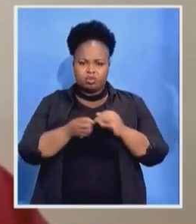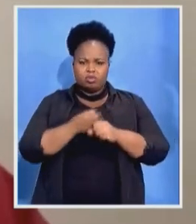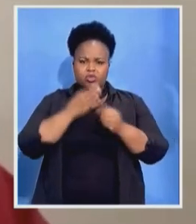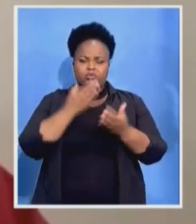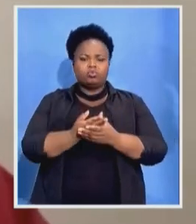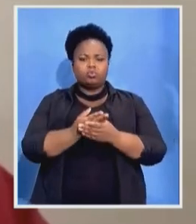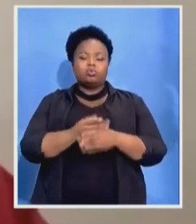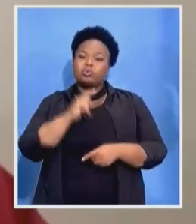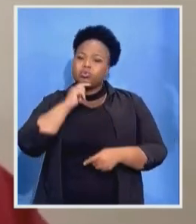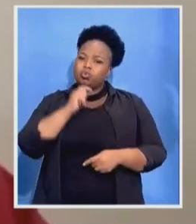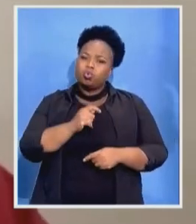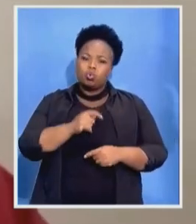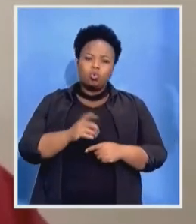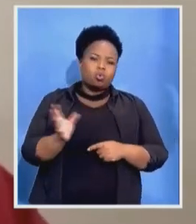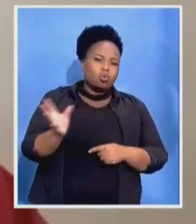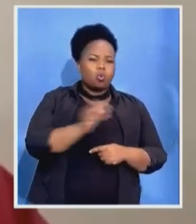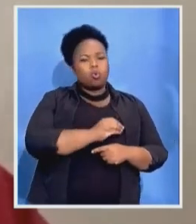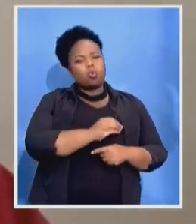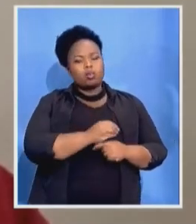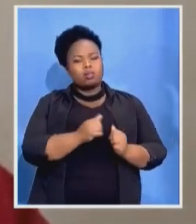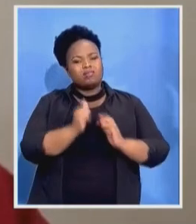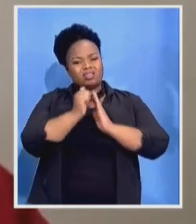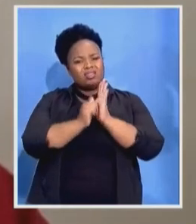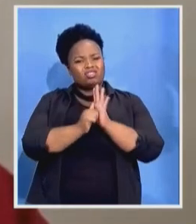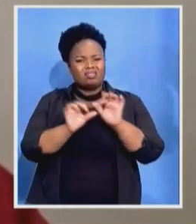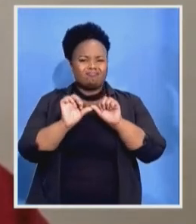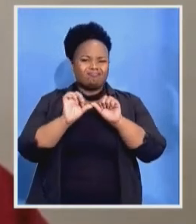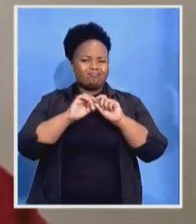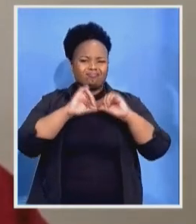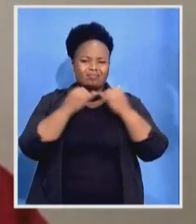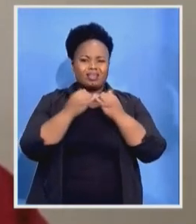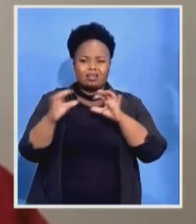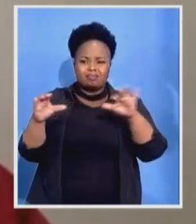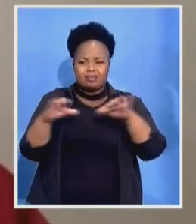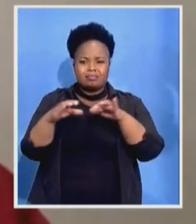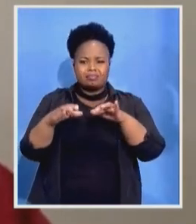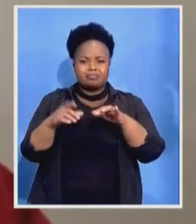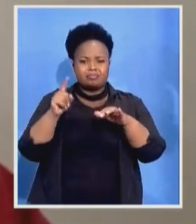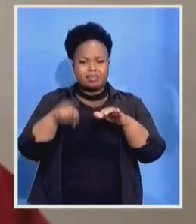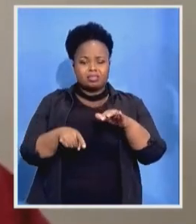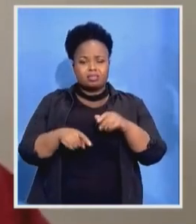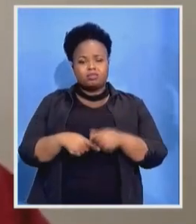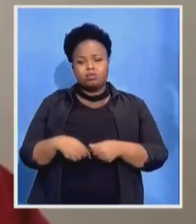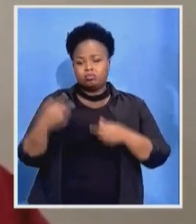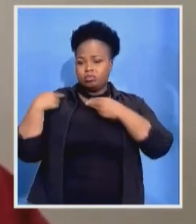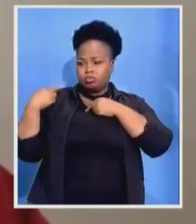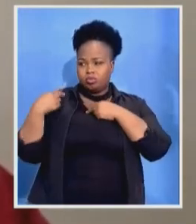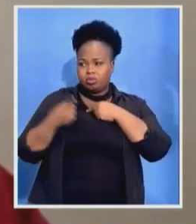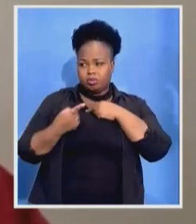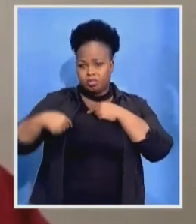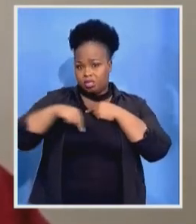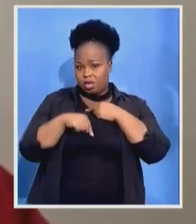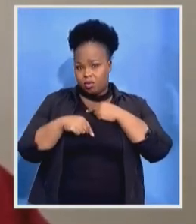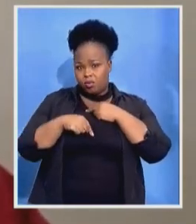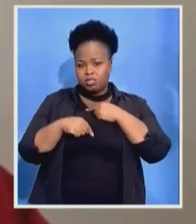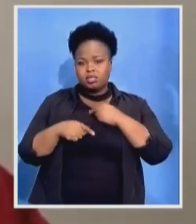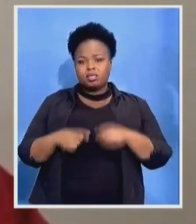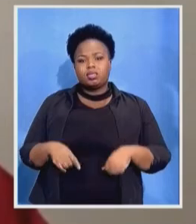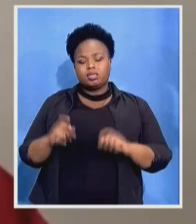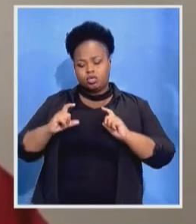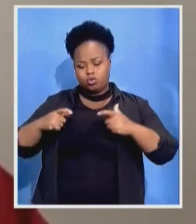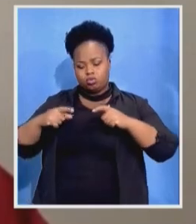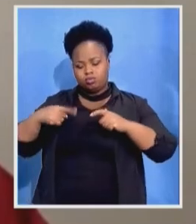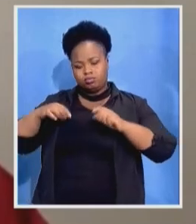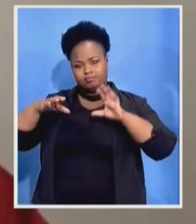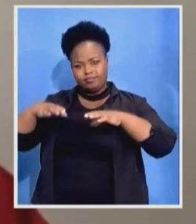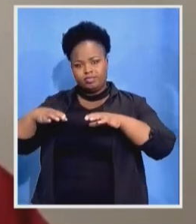agenda. This is one of the key tasks the Central Committee reaffirmed and underlined